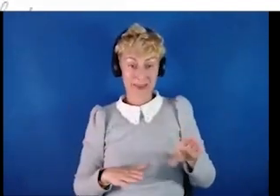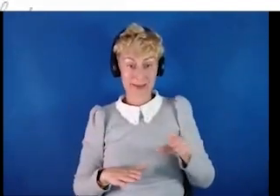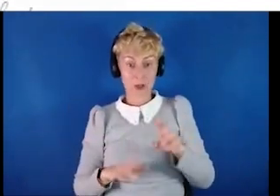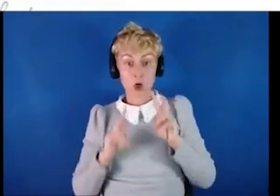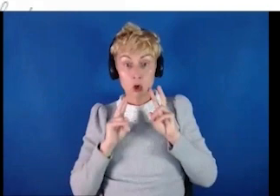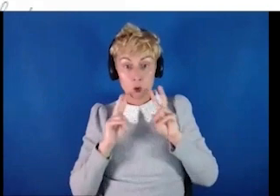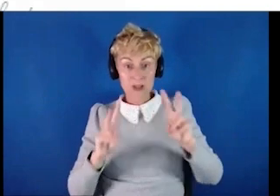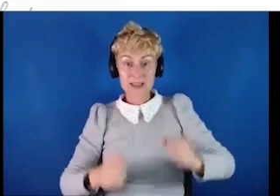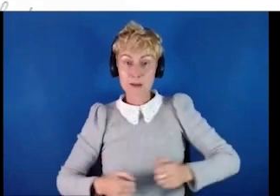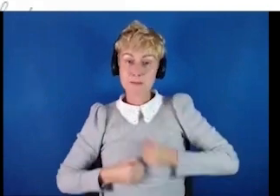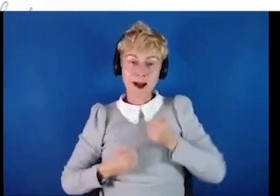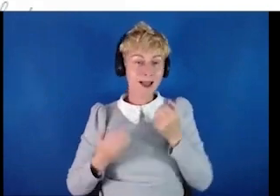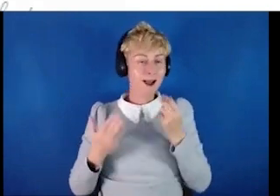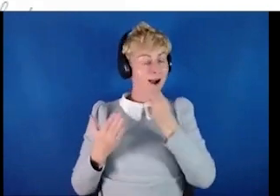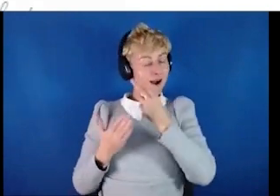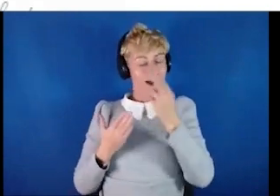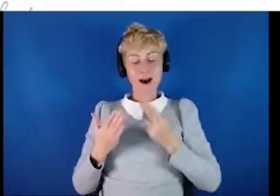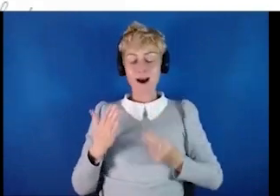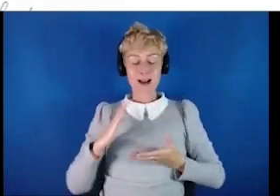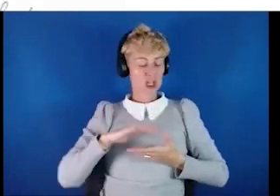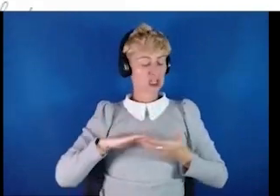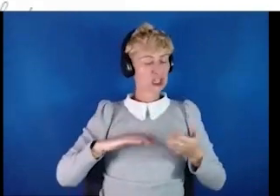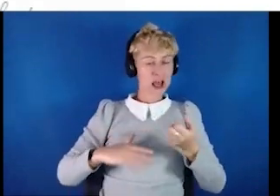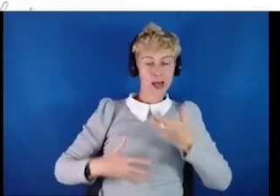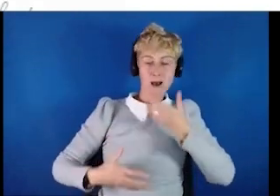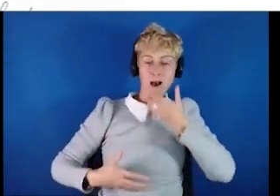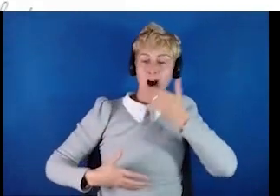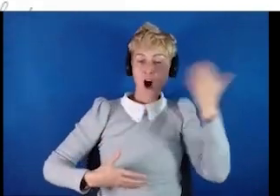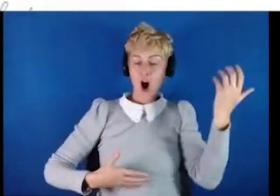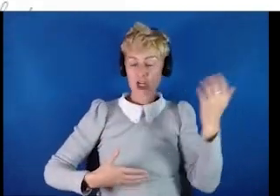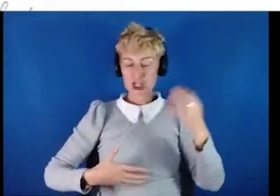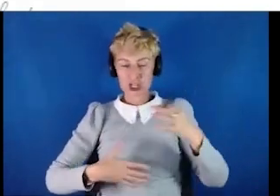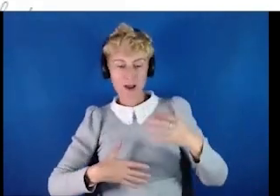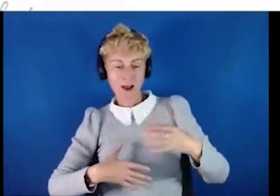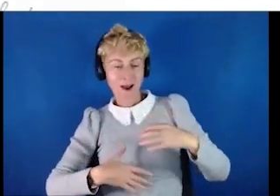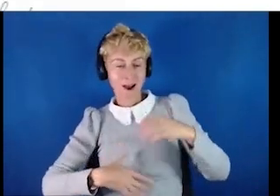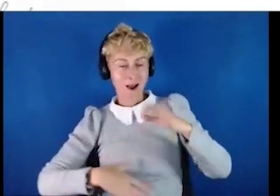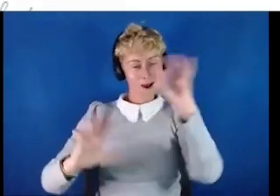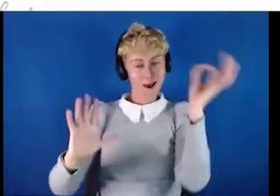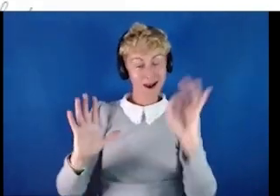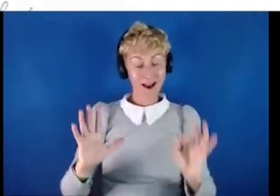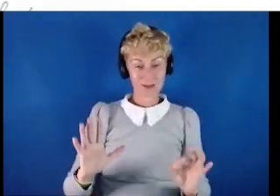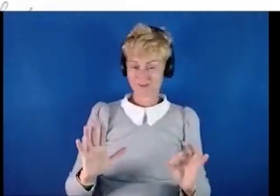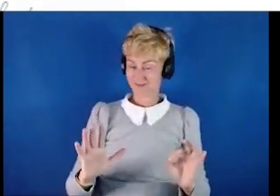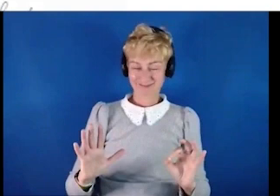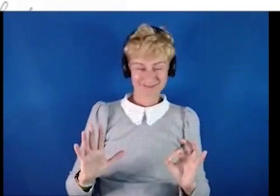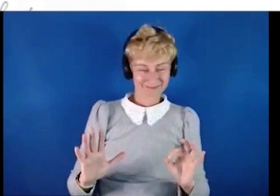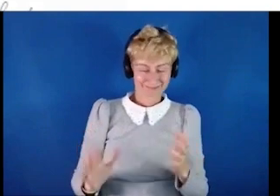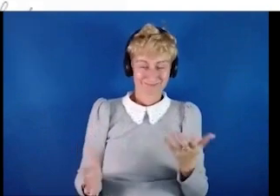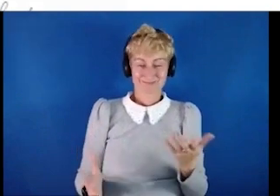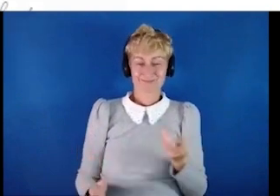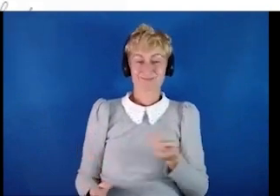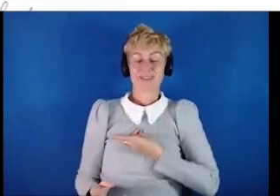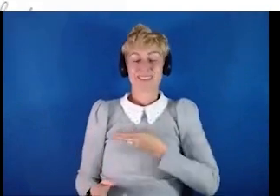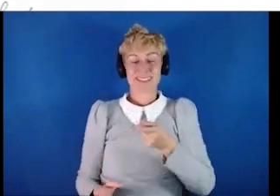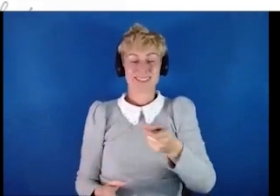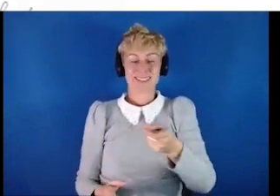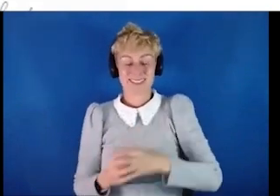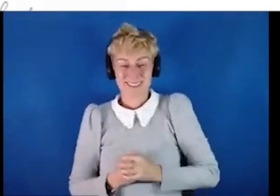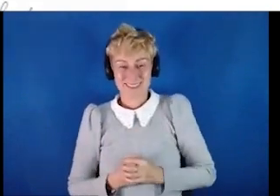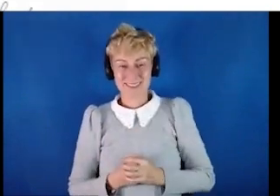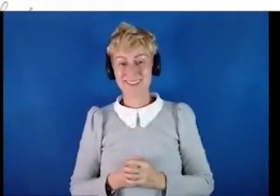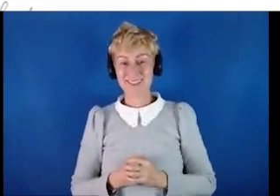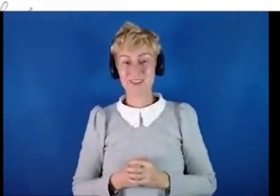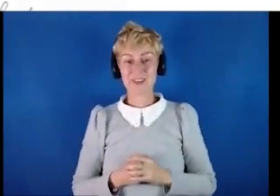ability, my artistic skills, and you hear the irony in my voice here, where we try to sort of figure